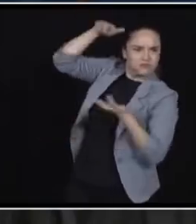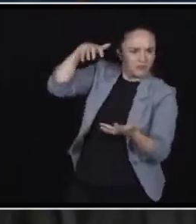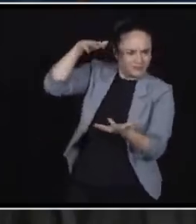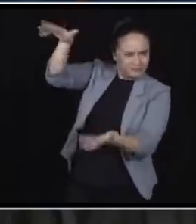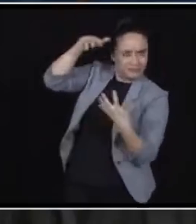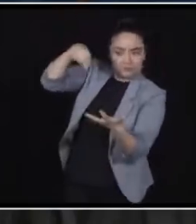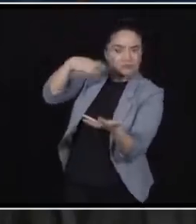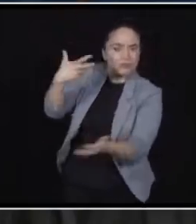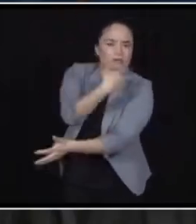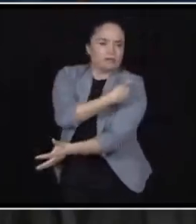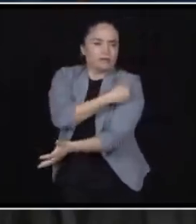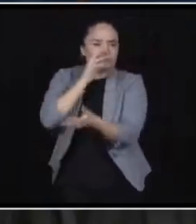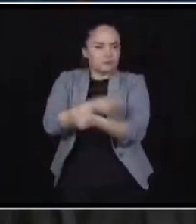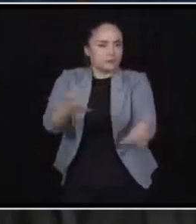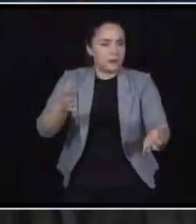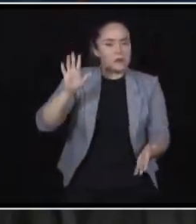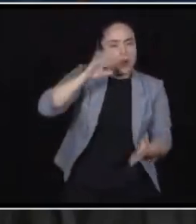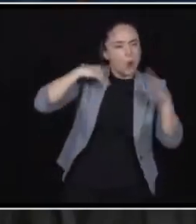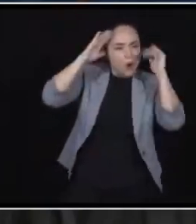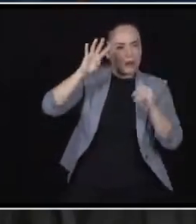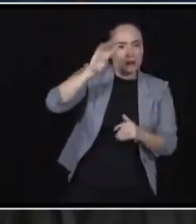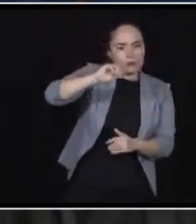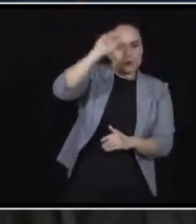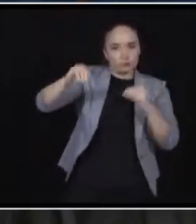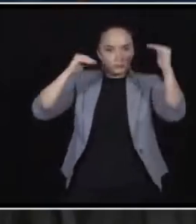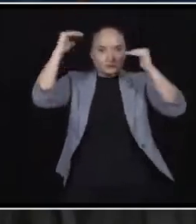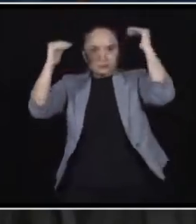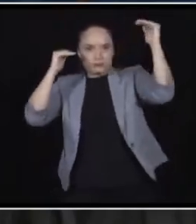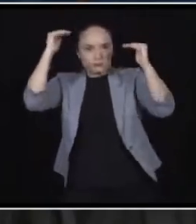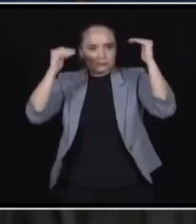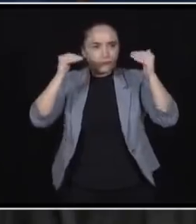adults vaccinated by the end of the 4-week stay-at-home order.